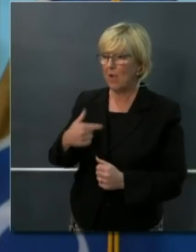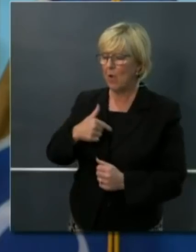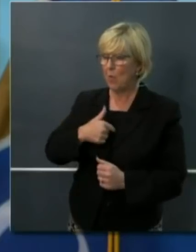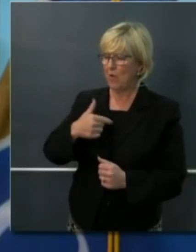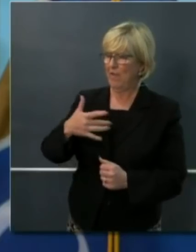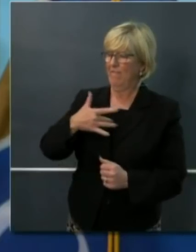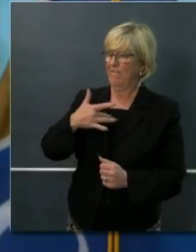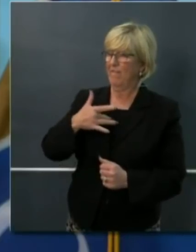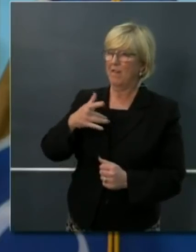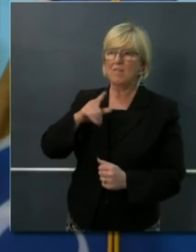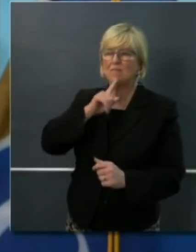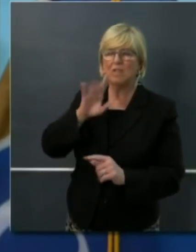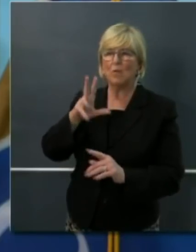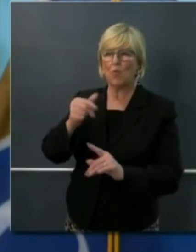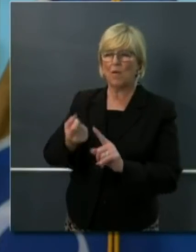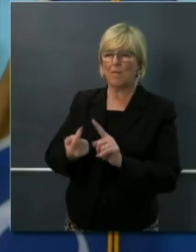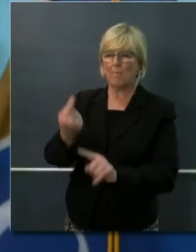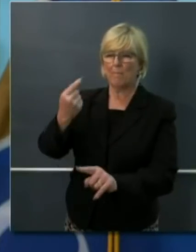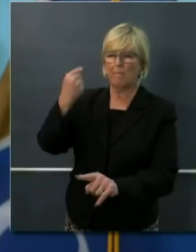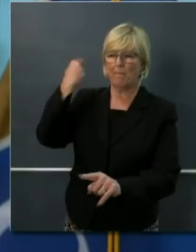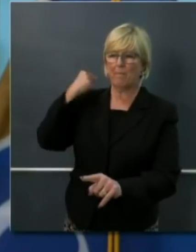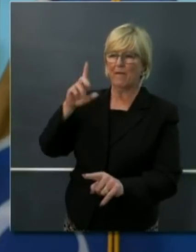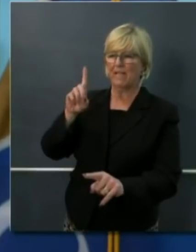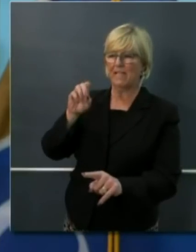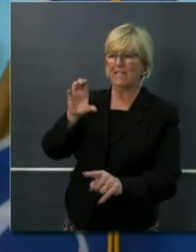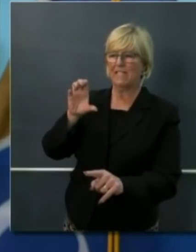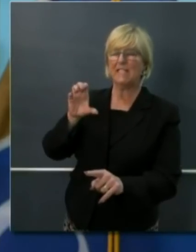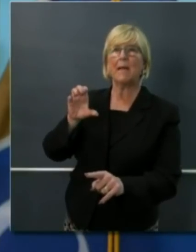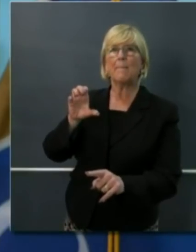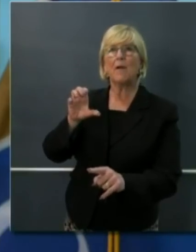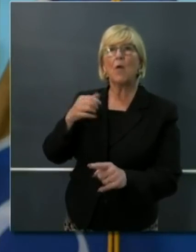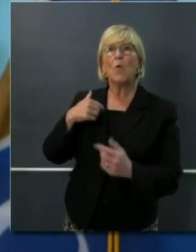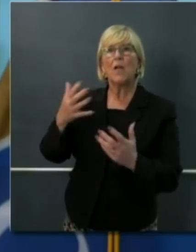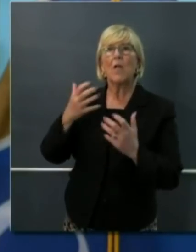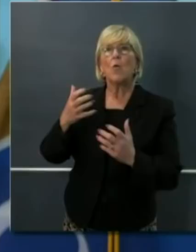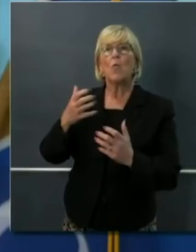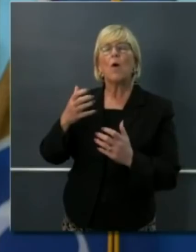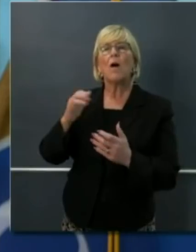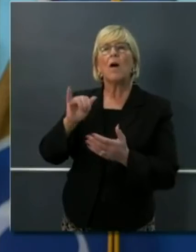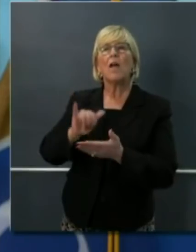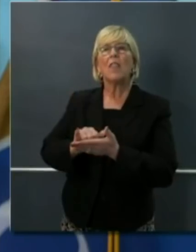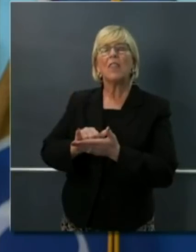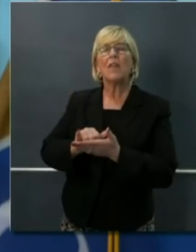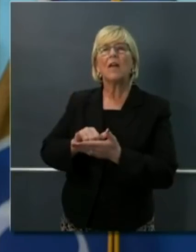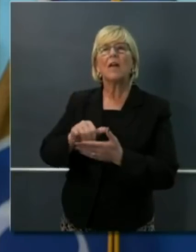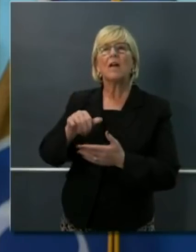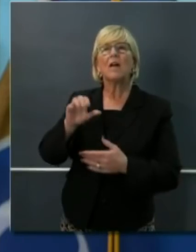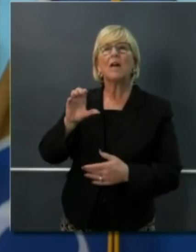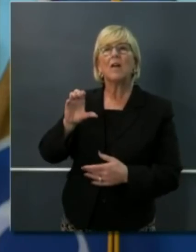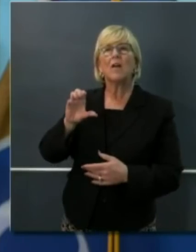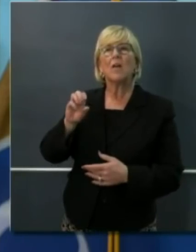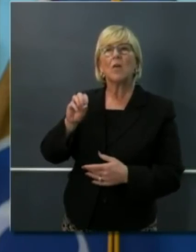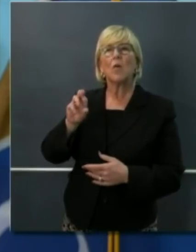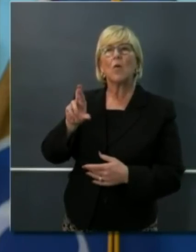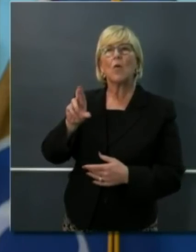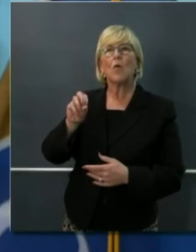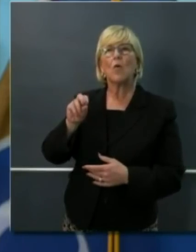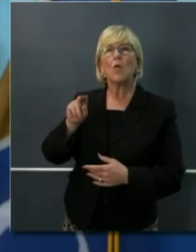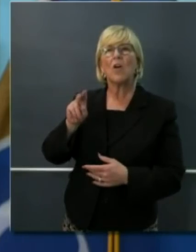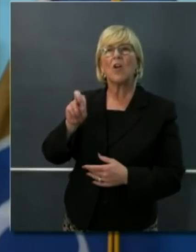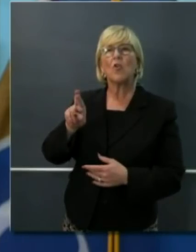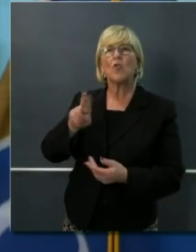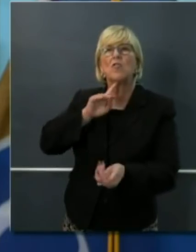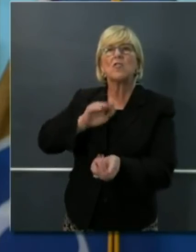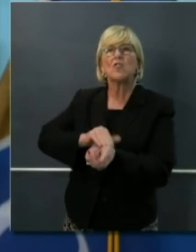December, to request coroner's autopsy to dig even deeper. So we are very